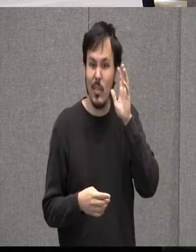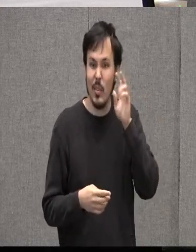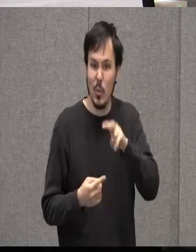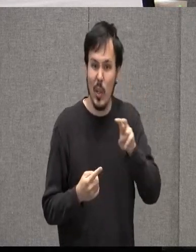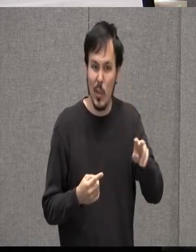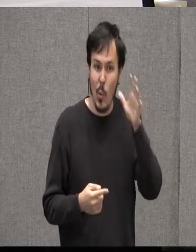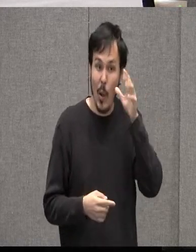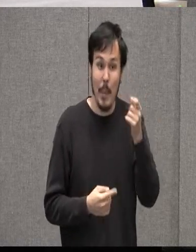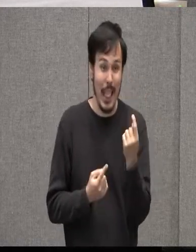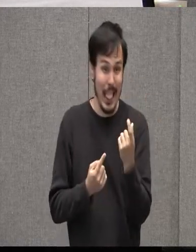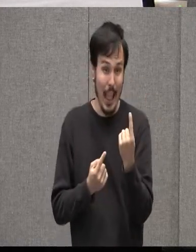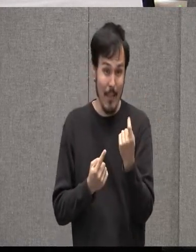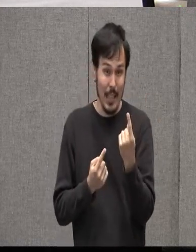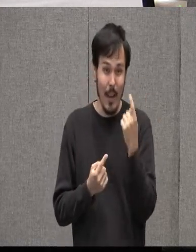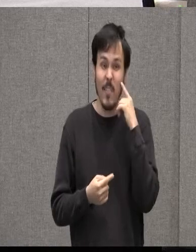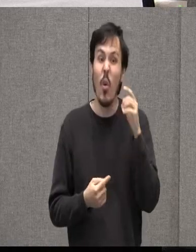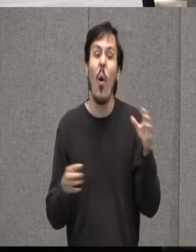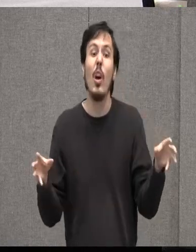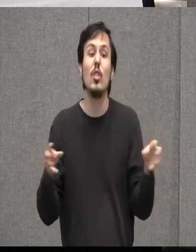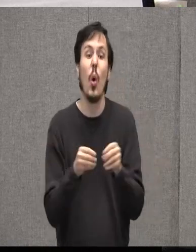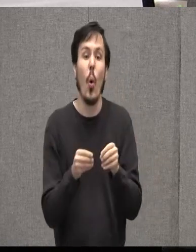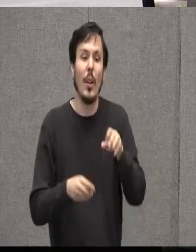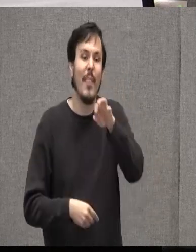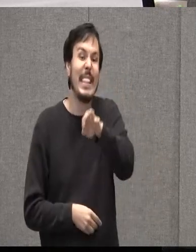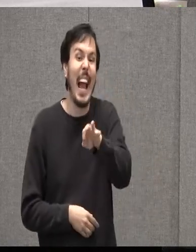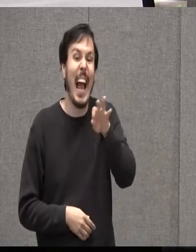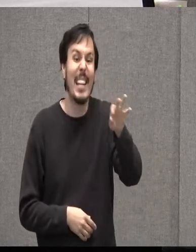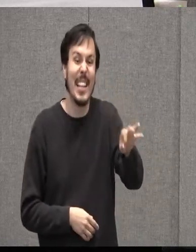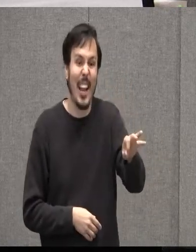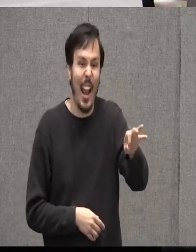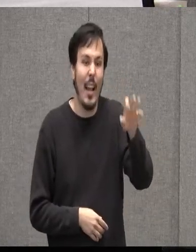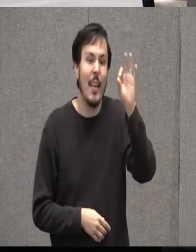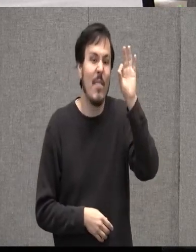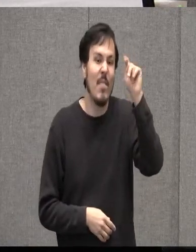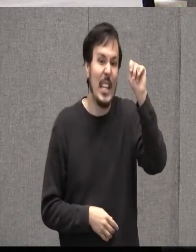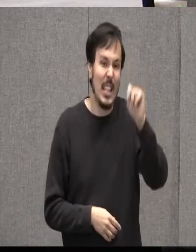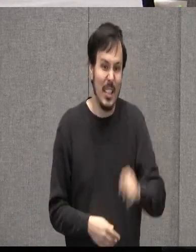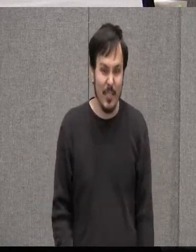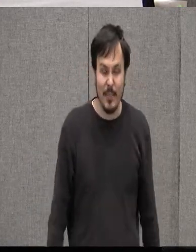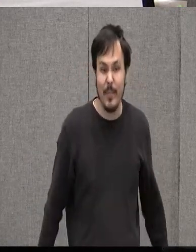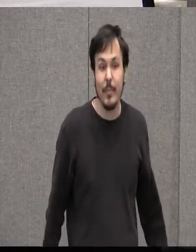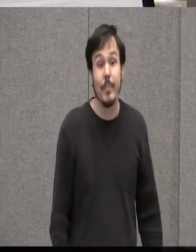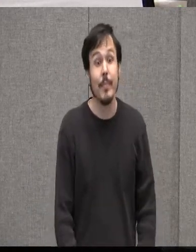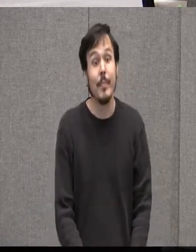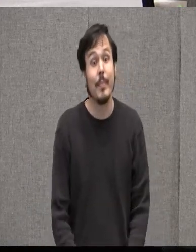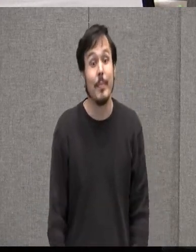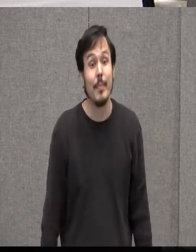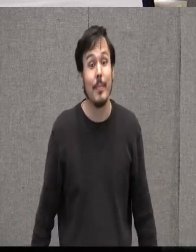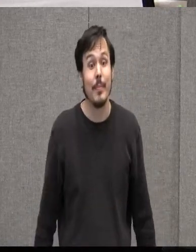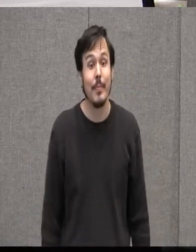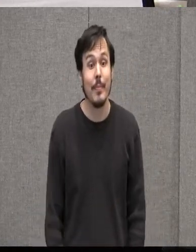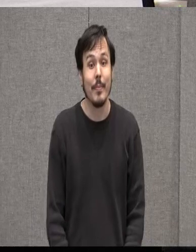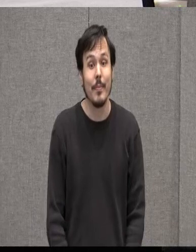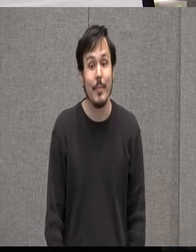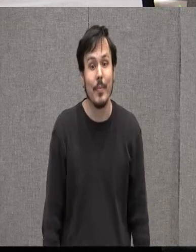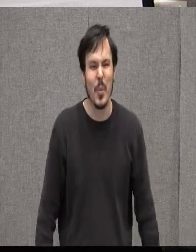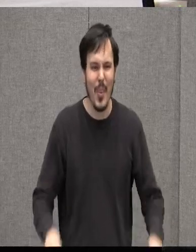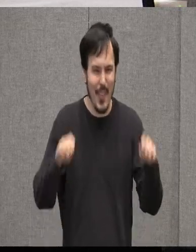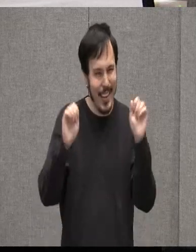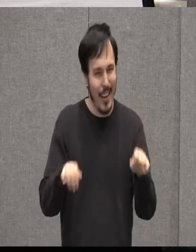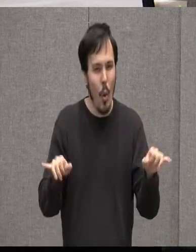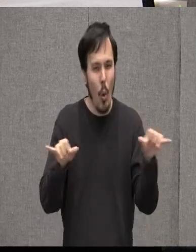4.5 feet. This is what we'll multiply. We could multiply it this way as a fraction, and think about it